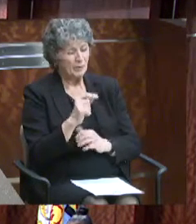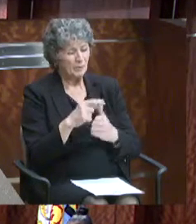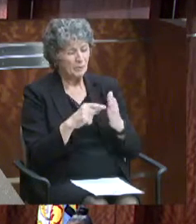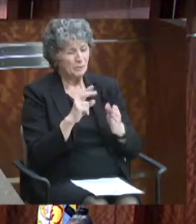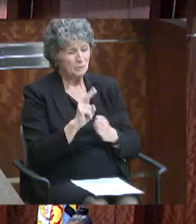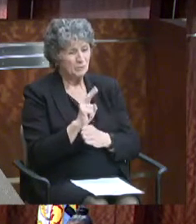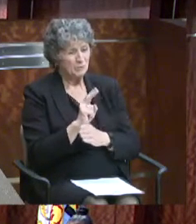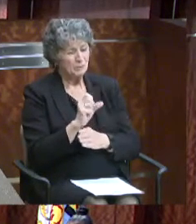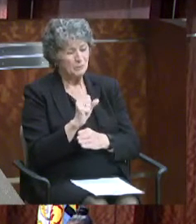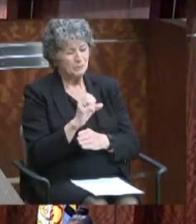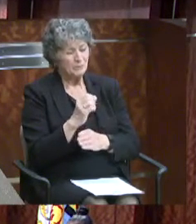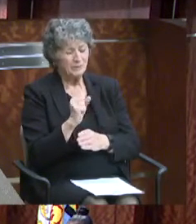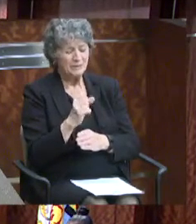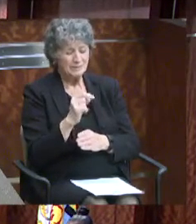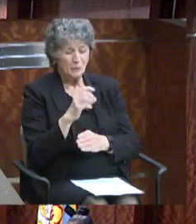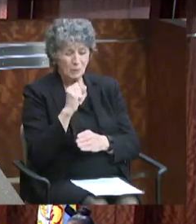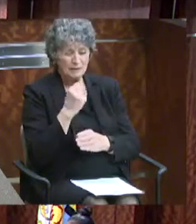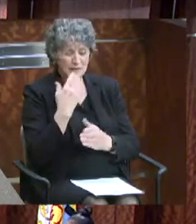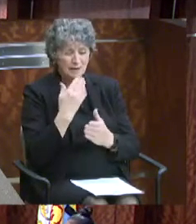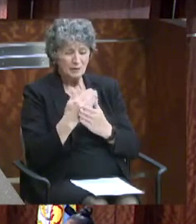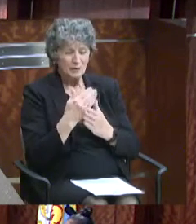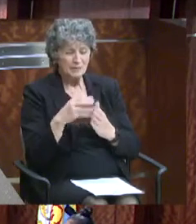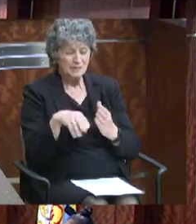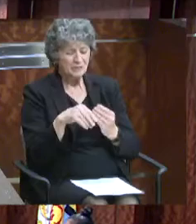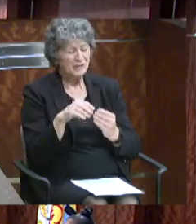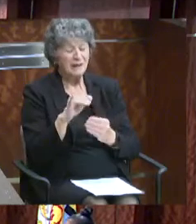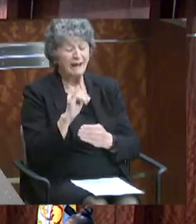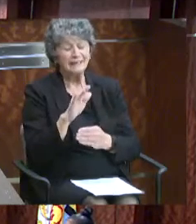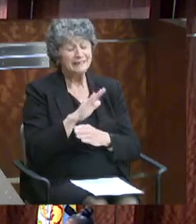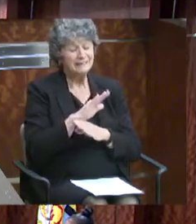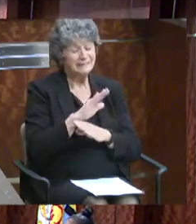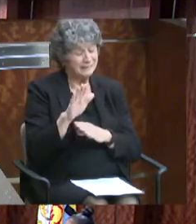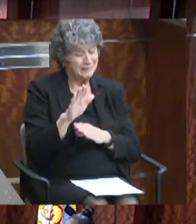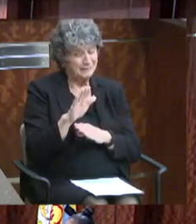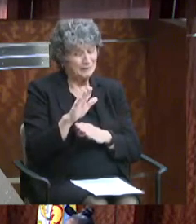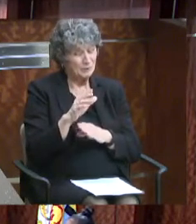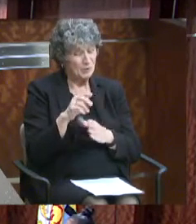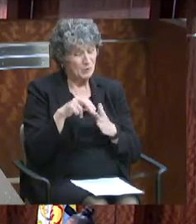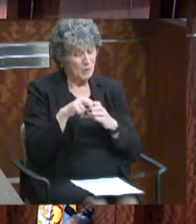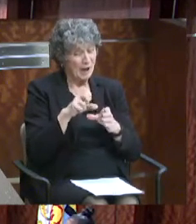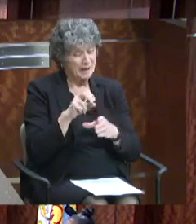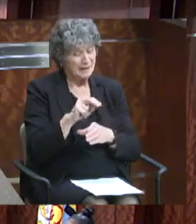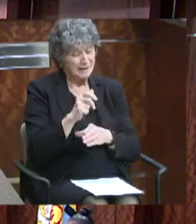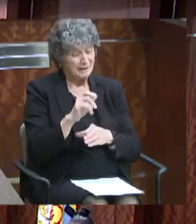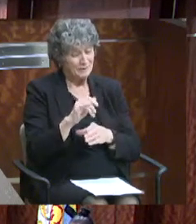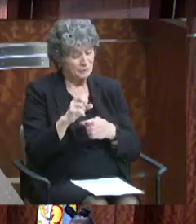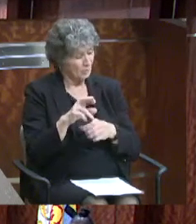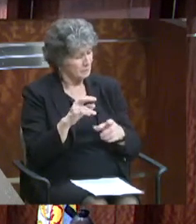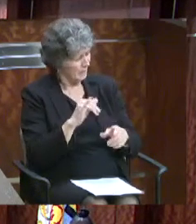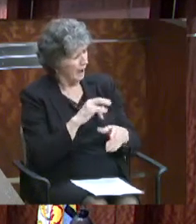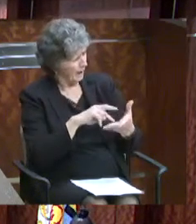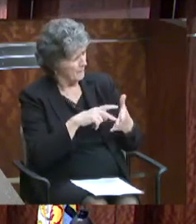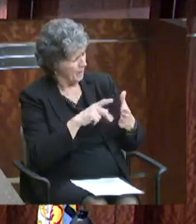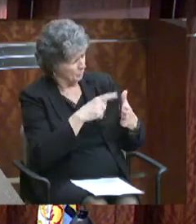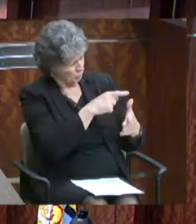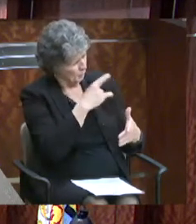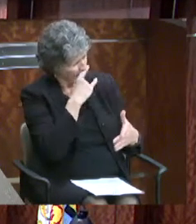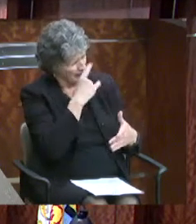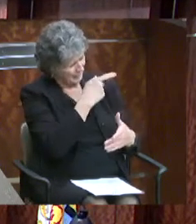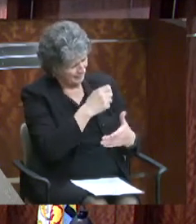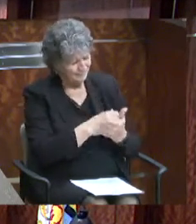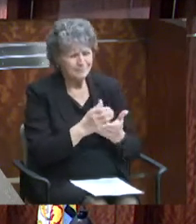addition. Thank you, Mr. Les. And I did not ride in any of those cars, by the way. I'm talking about when you were a kid. All right, Ms. Crary.